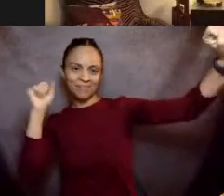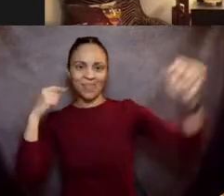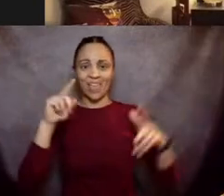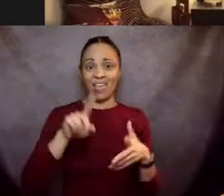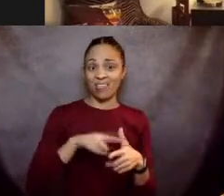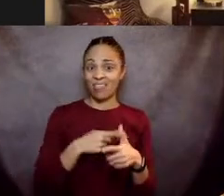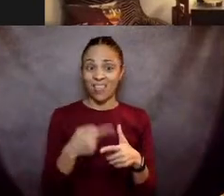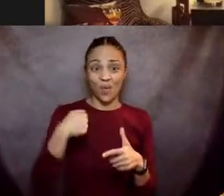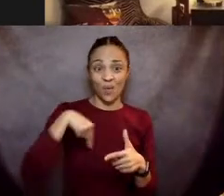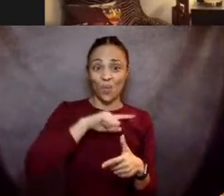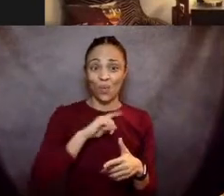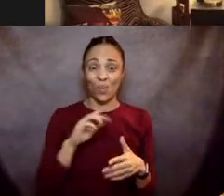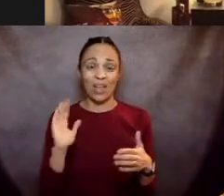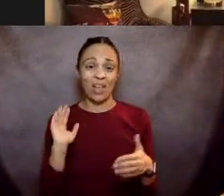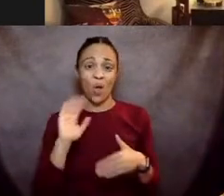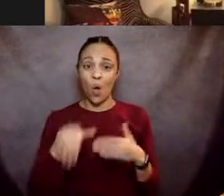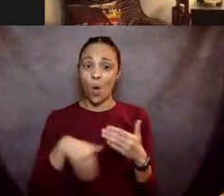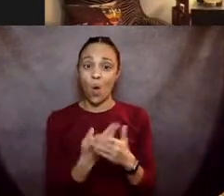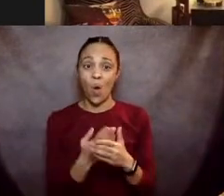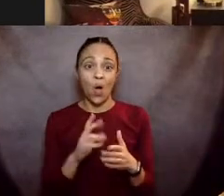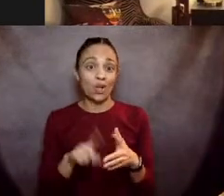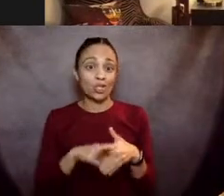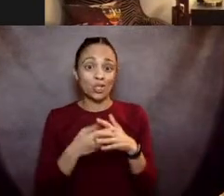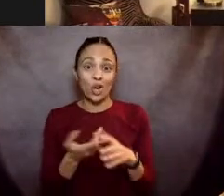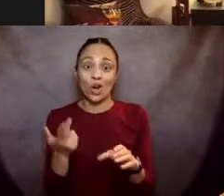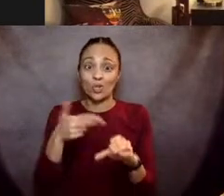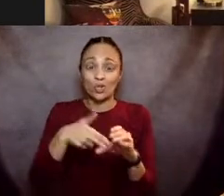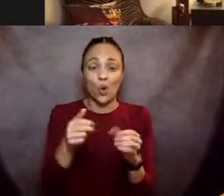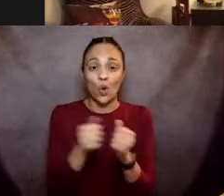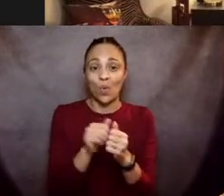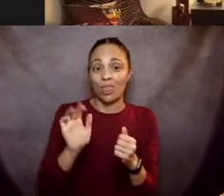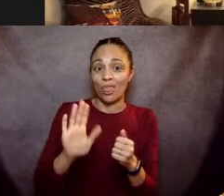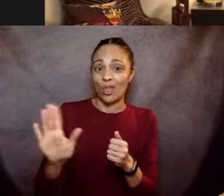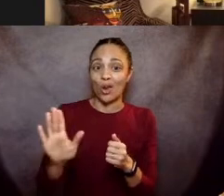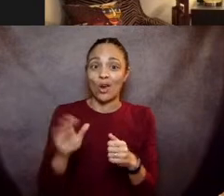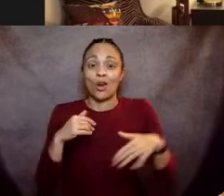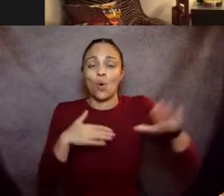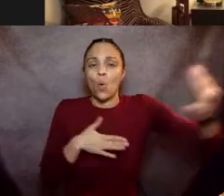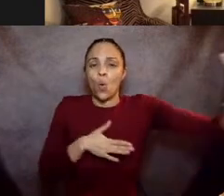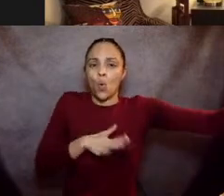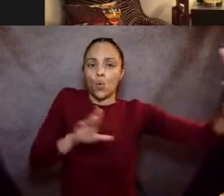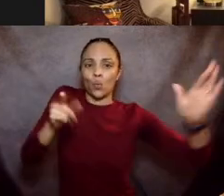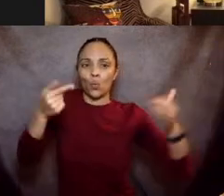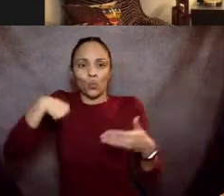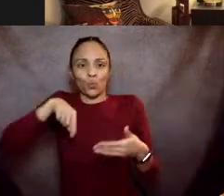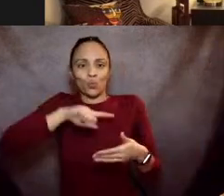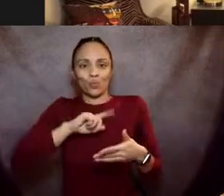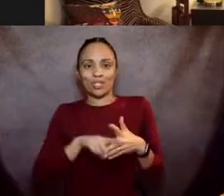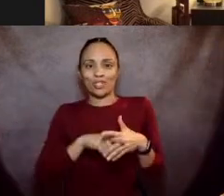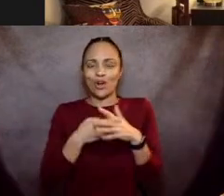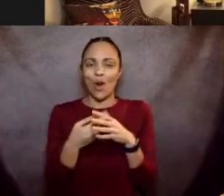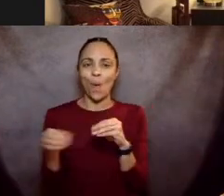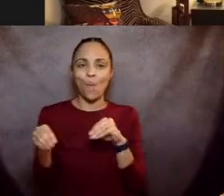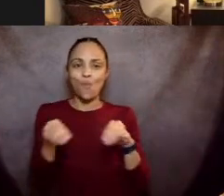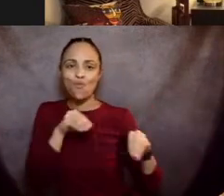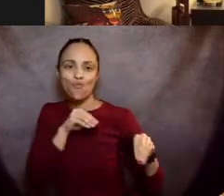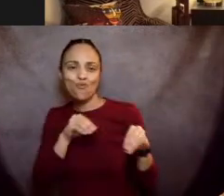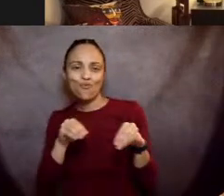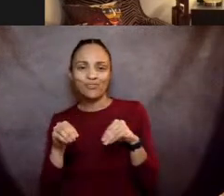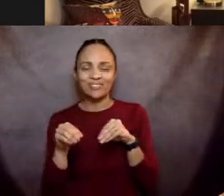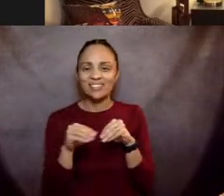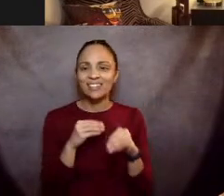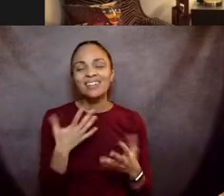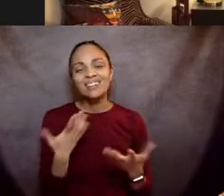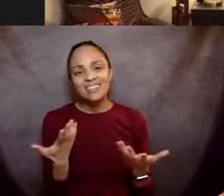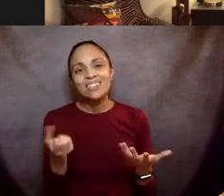all the things, you know, the things that we have to do. And and just, I